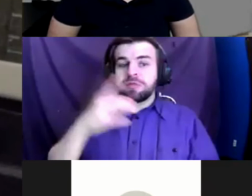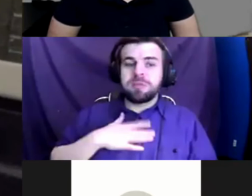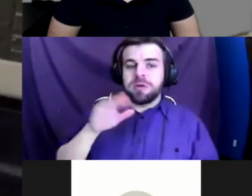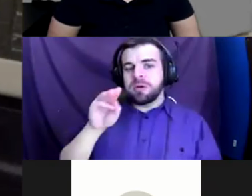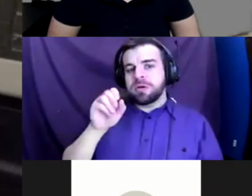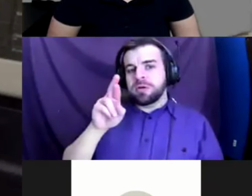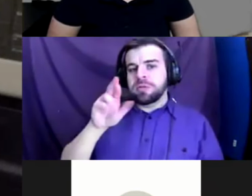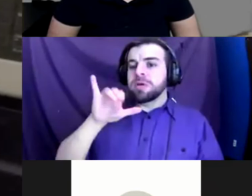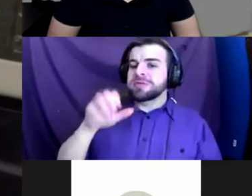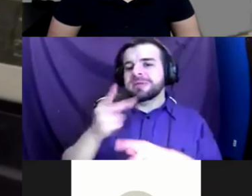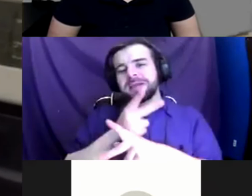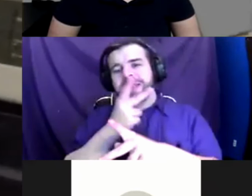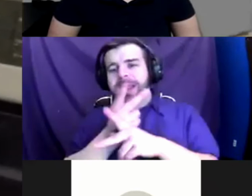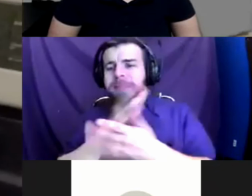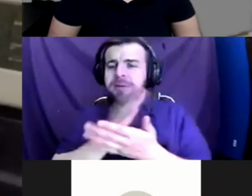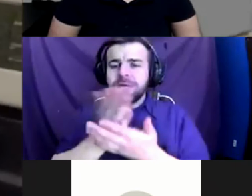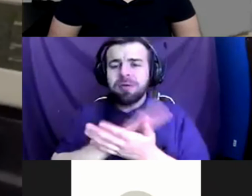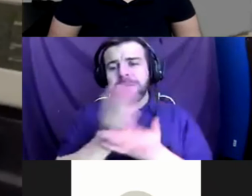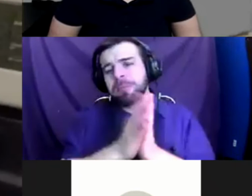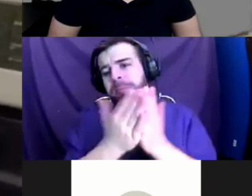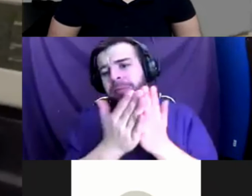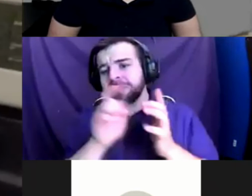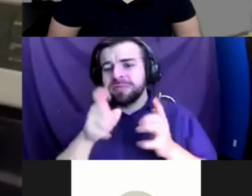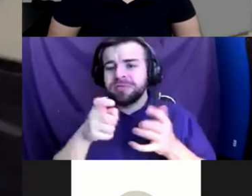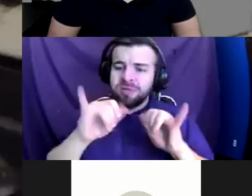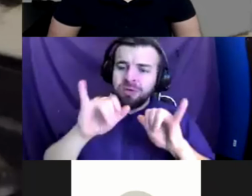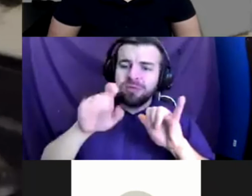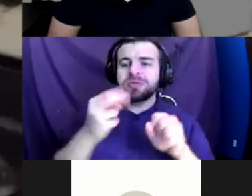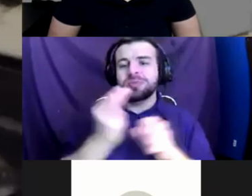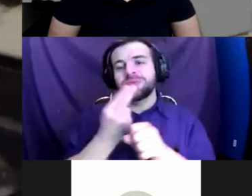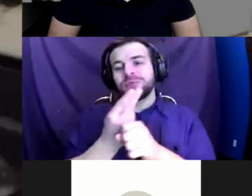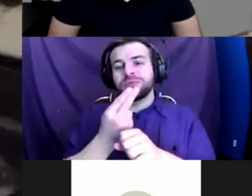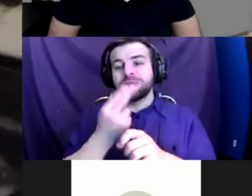both. Oh, things. yeah. And then I also,